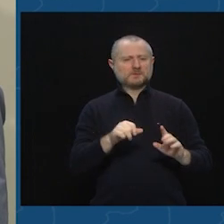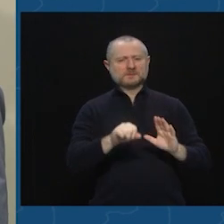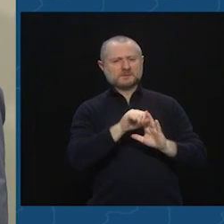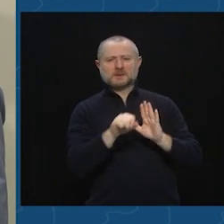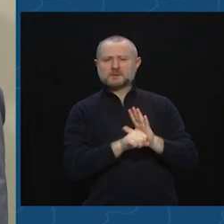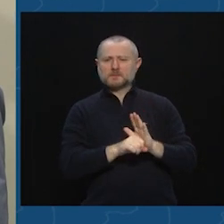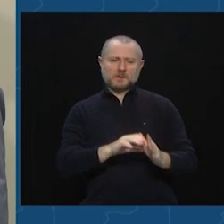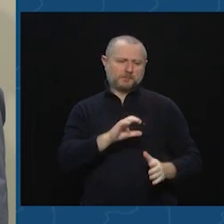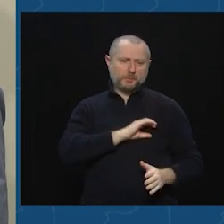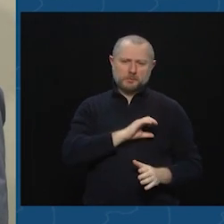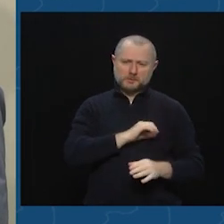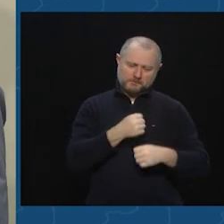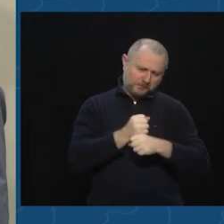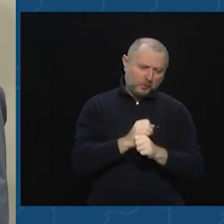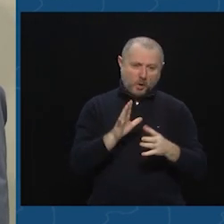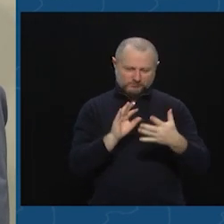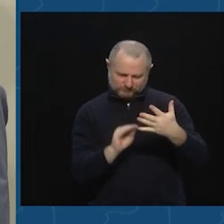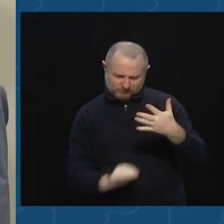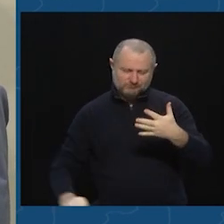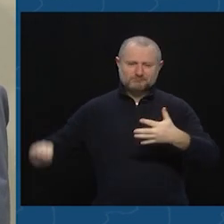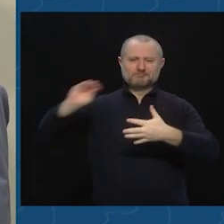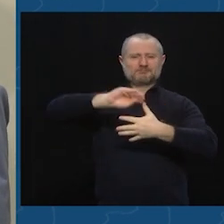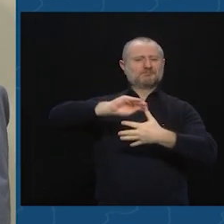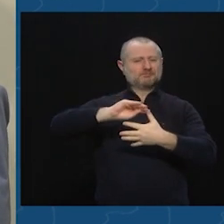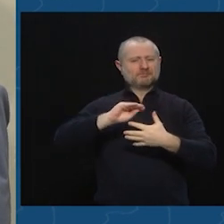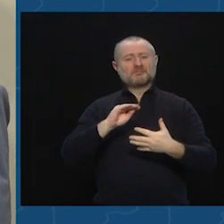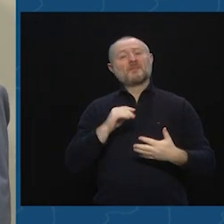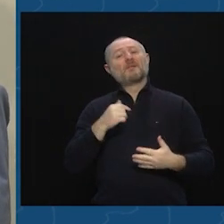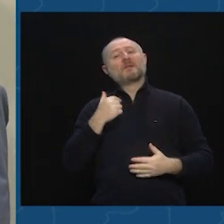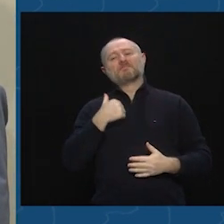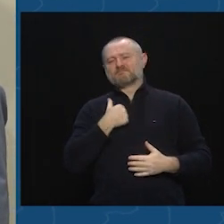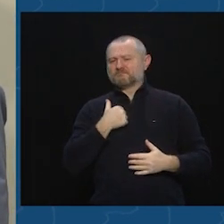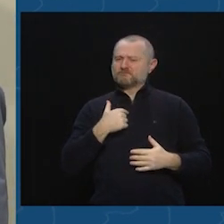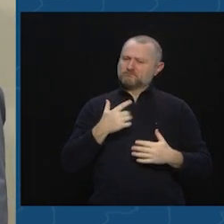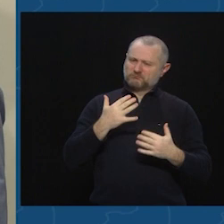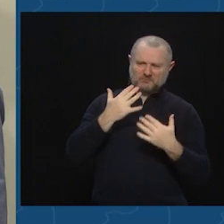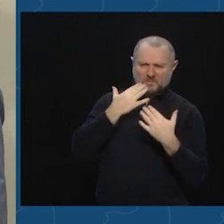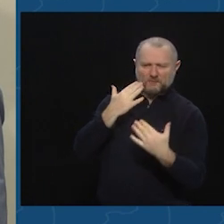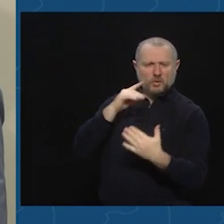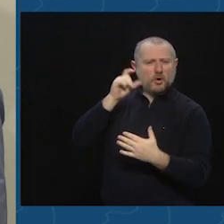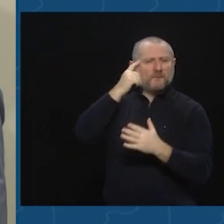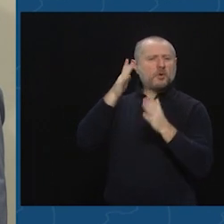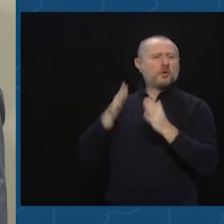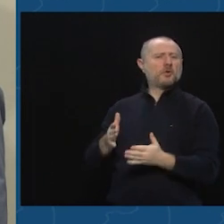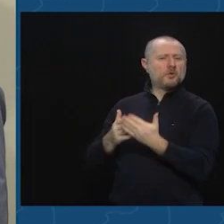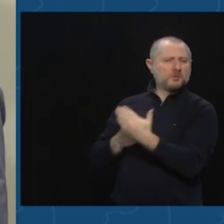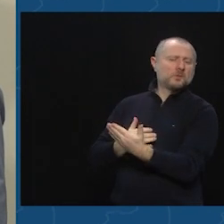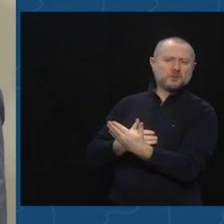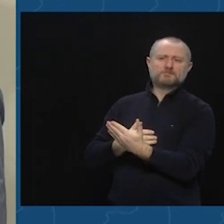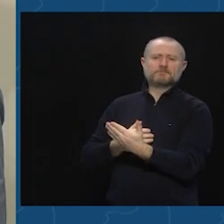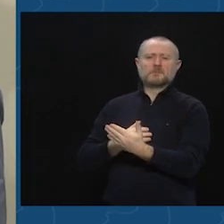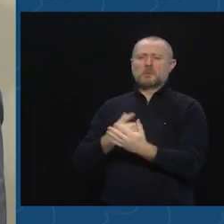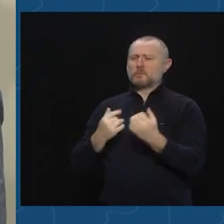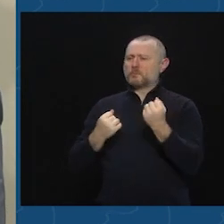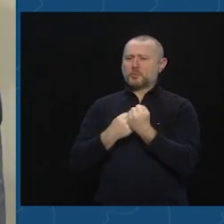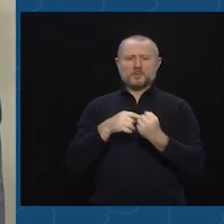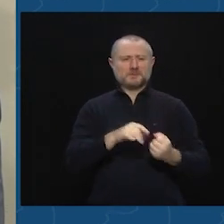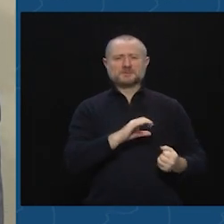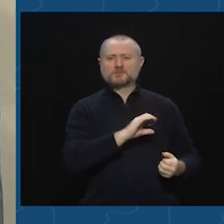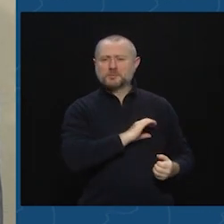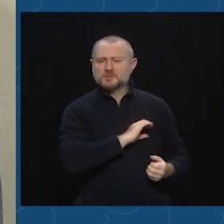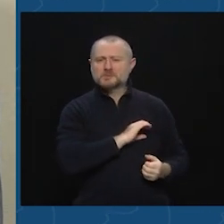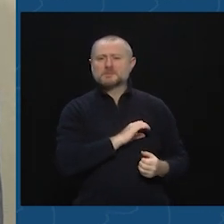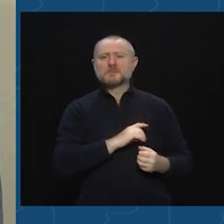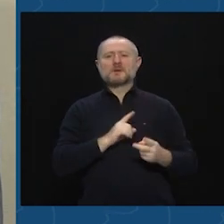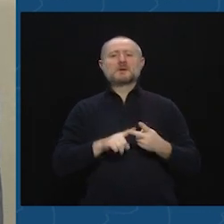Governor Hochul for her unwavering support of the state police, law enforcement in general, and to welcome her back to the NYSIC. This is not